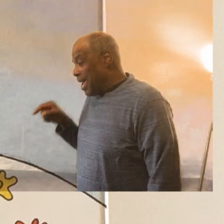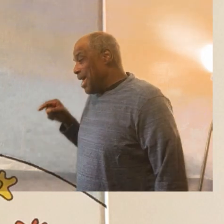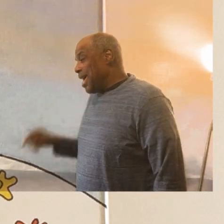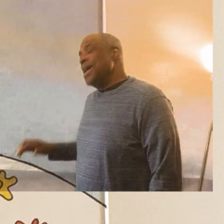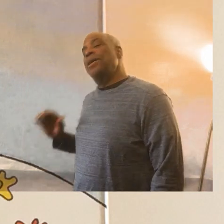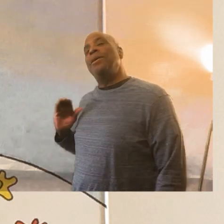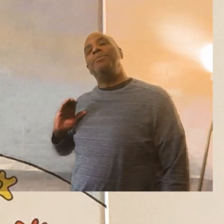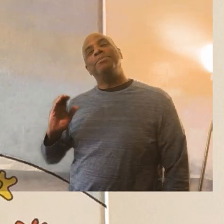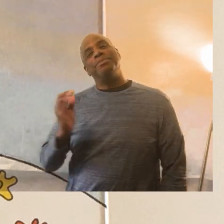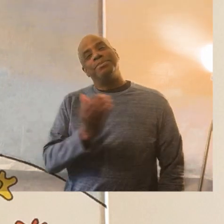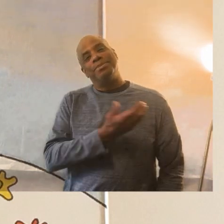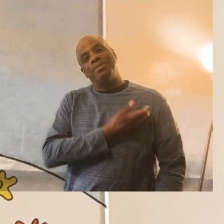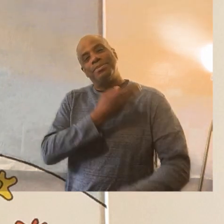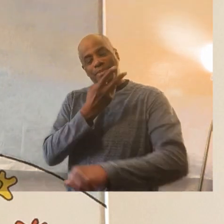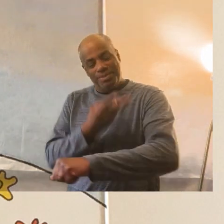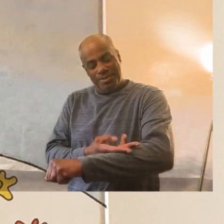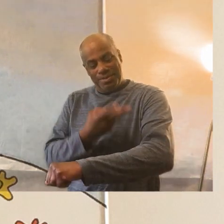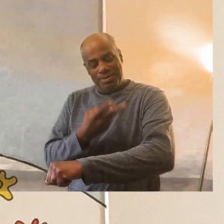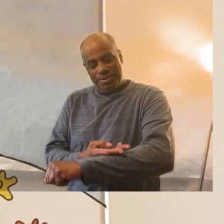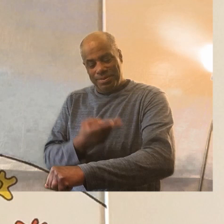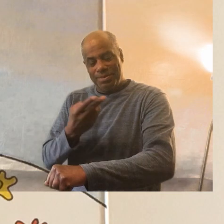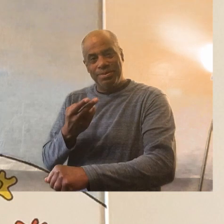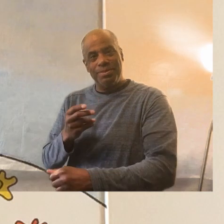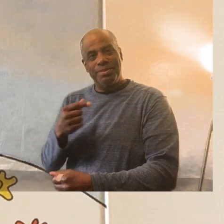Here is our green sheep.